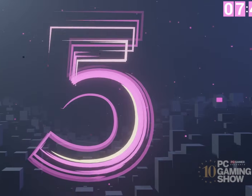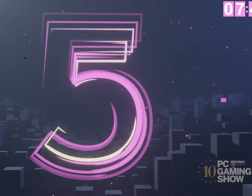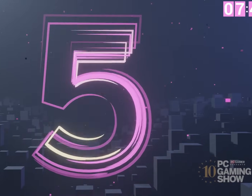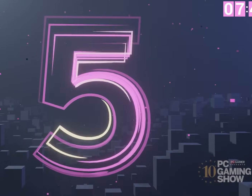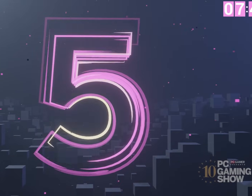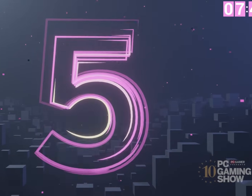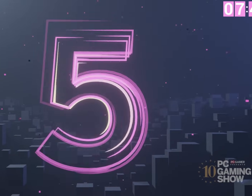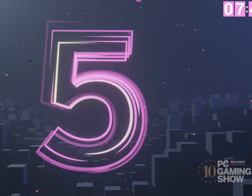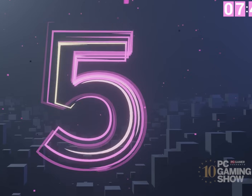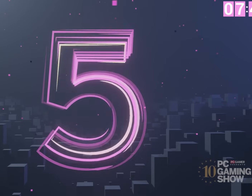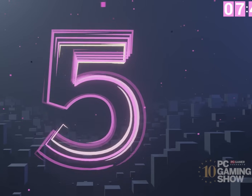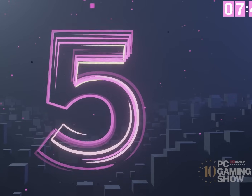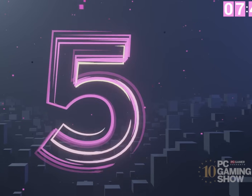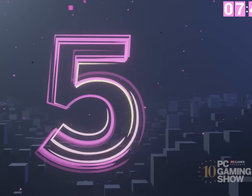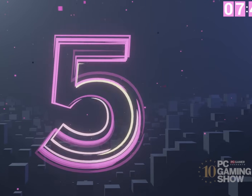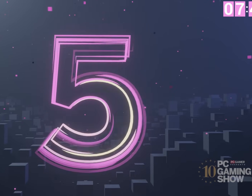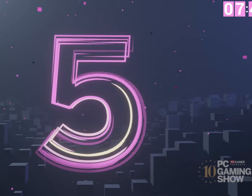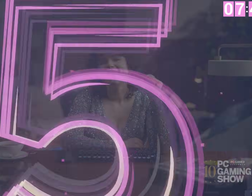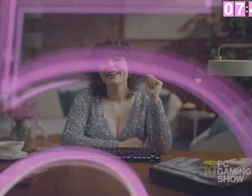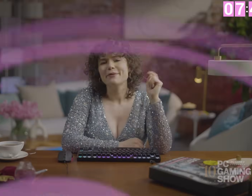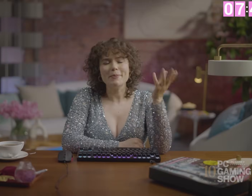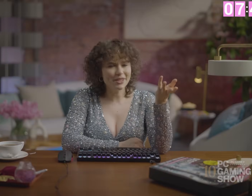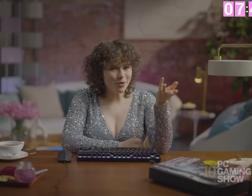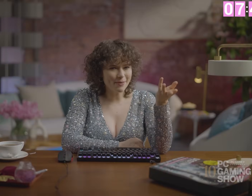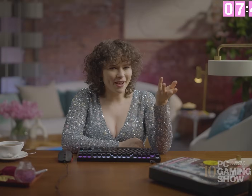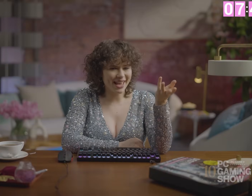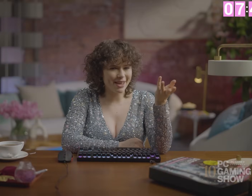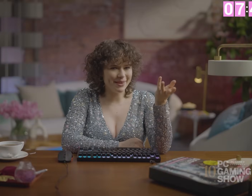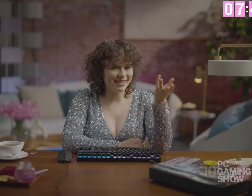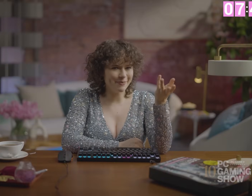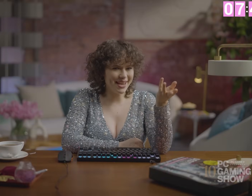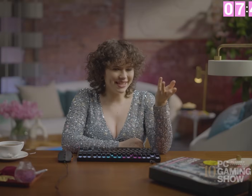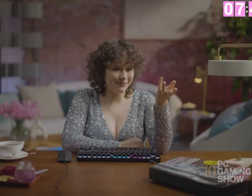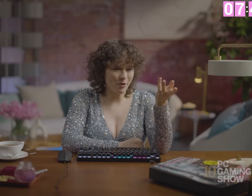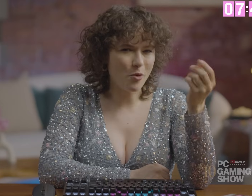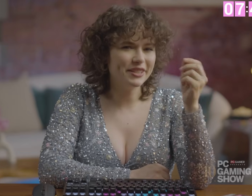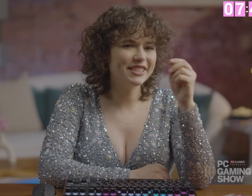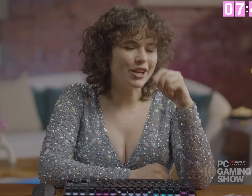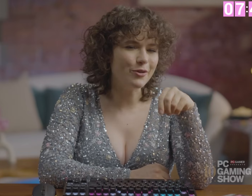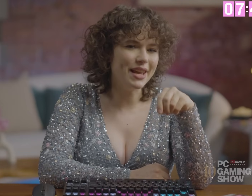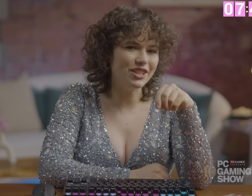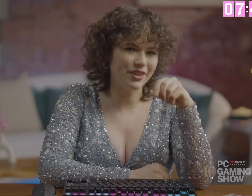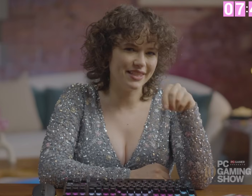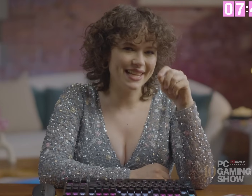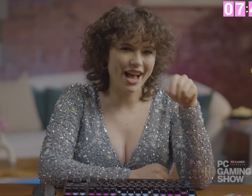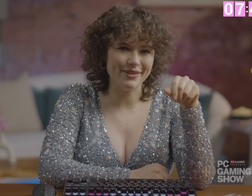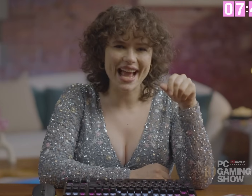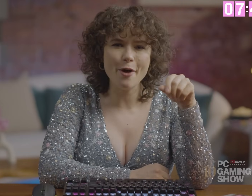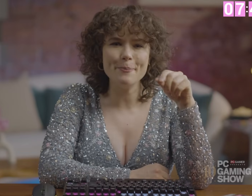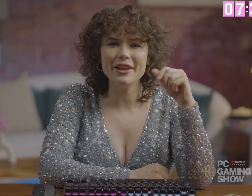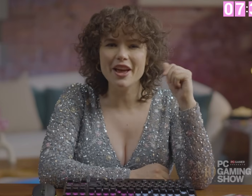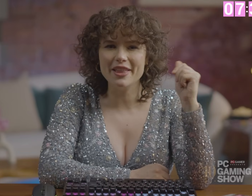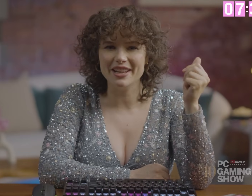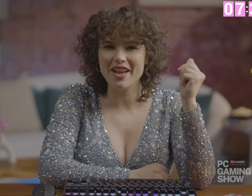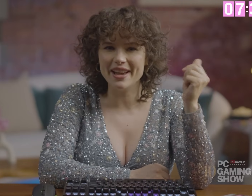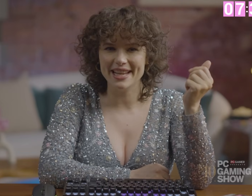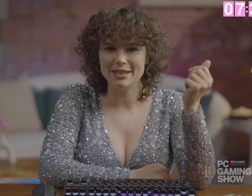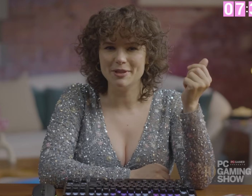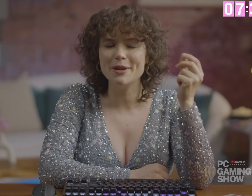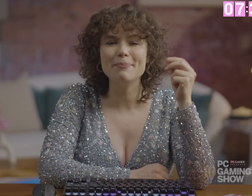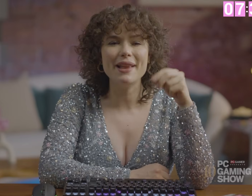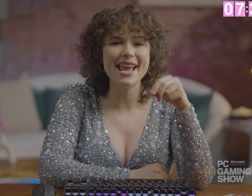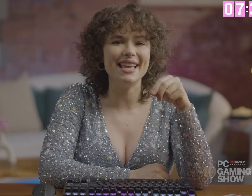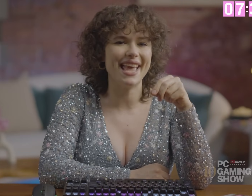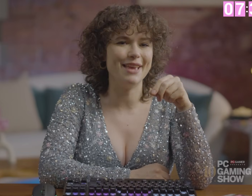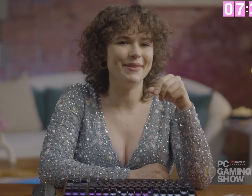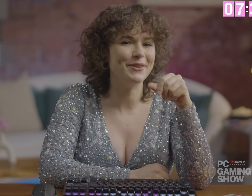on. Moment number 5. When we talk about gaming as a medium, what's so interesting now is how blurred the line is